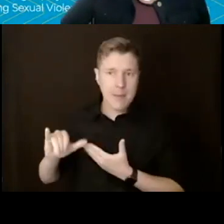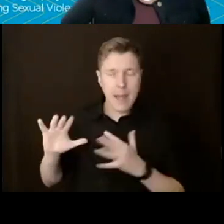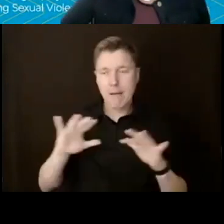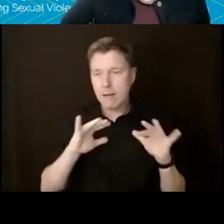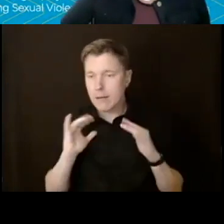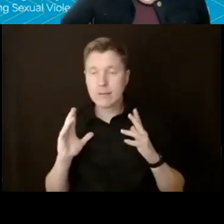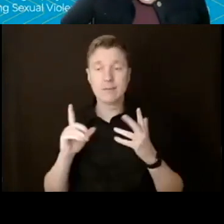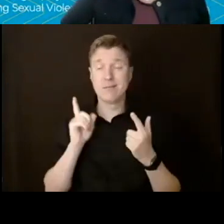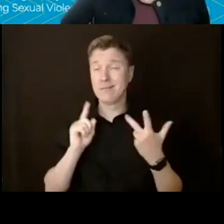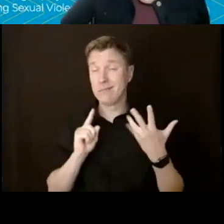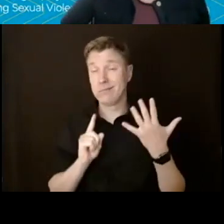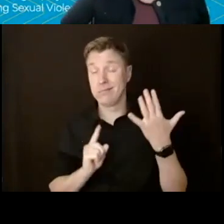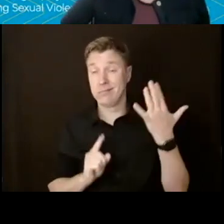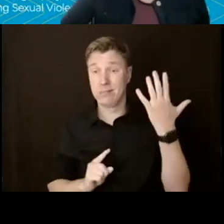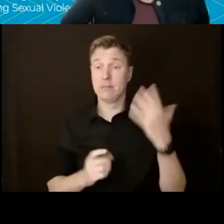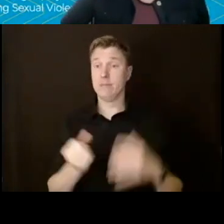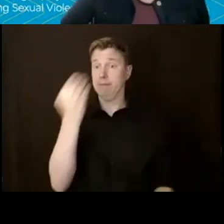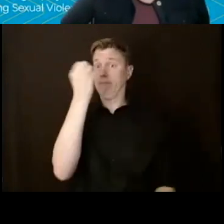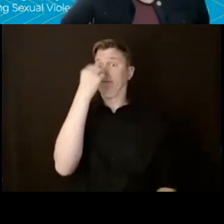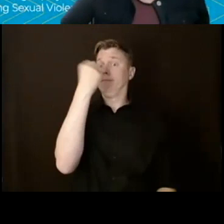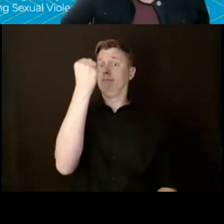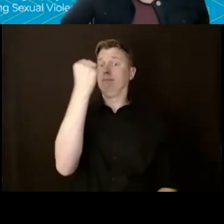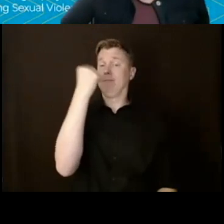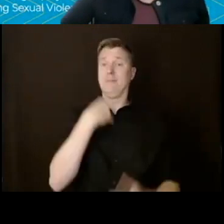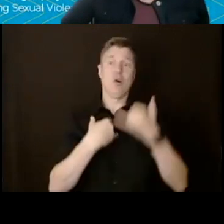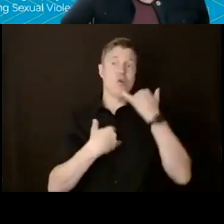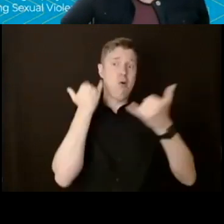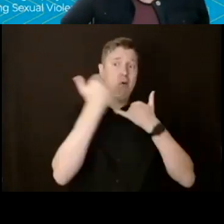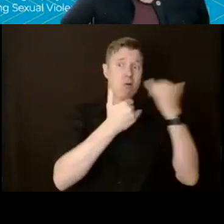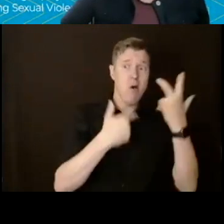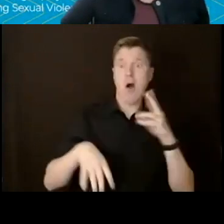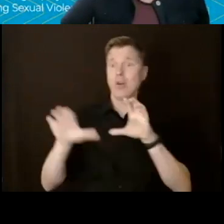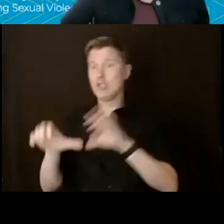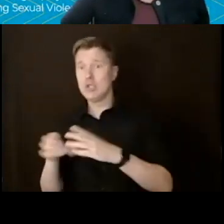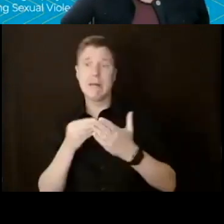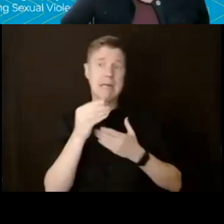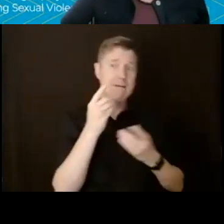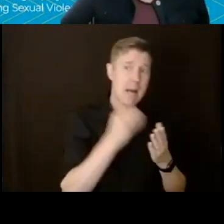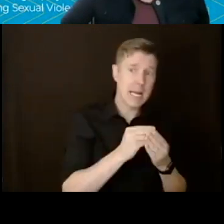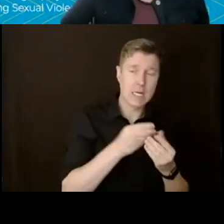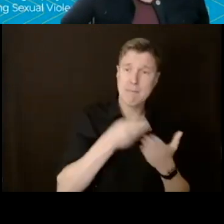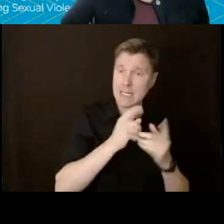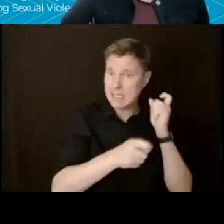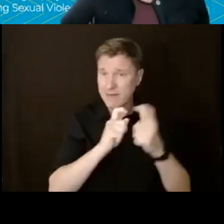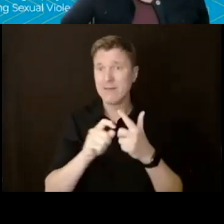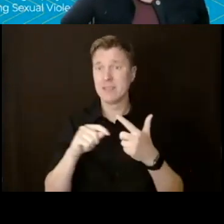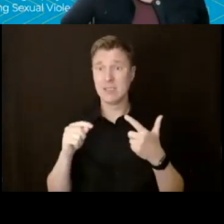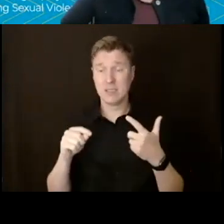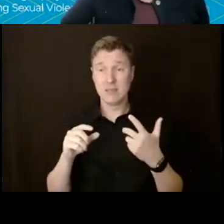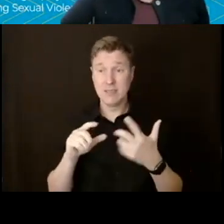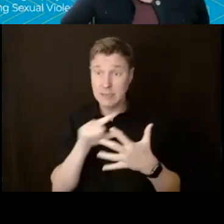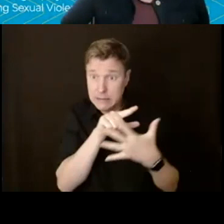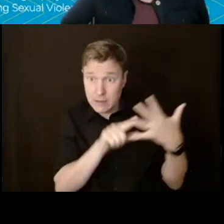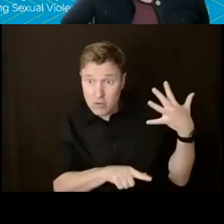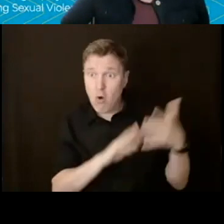do this. You got to talk to this person. You need to do this, call them, do this, give money here, blah, blah, blah. And yes, those are all necessary.